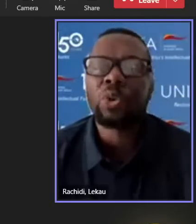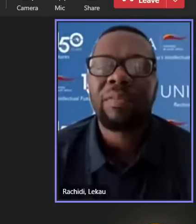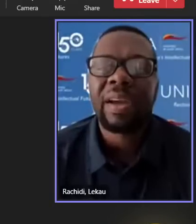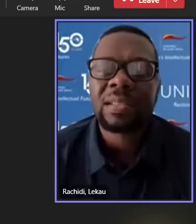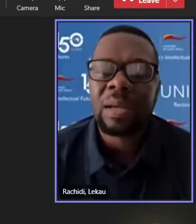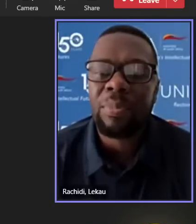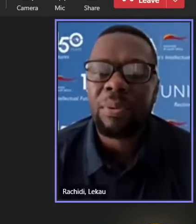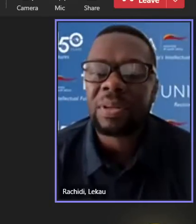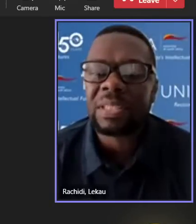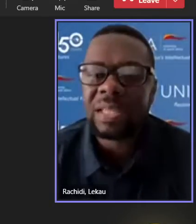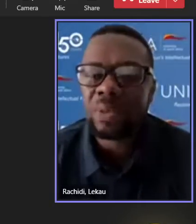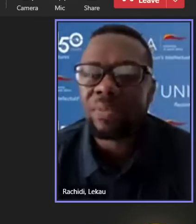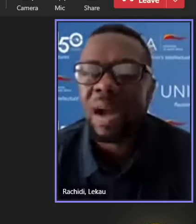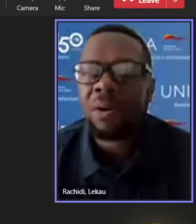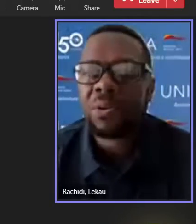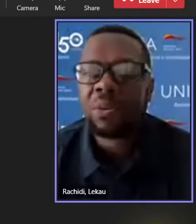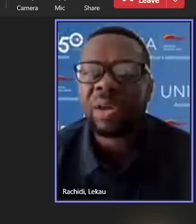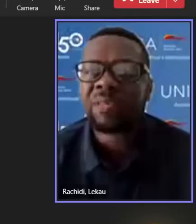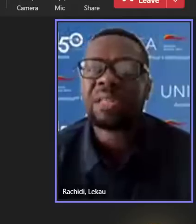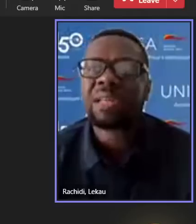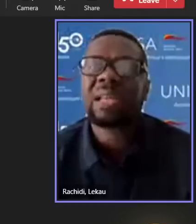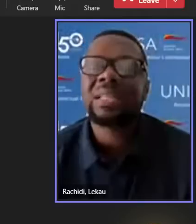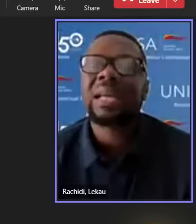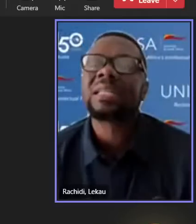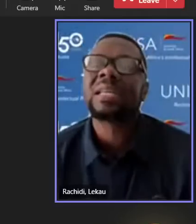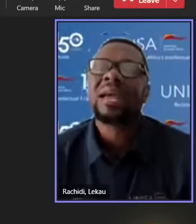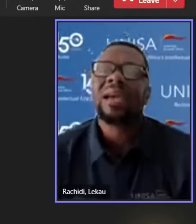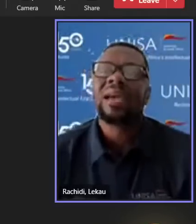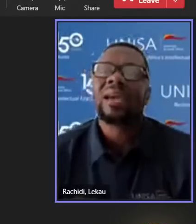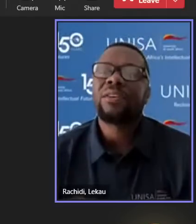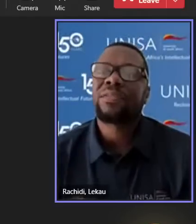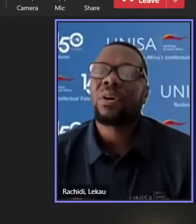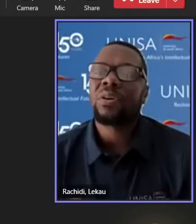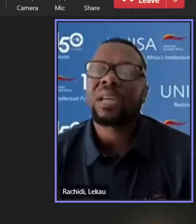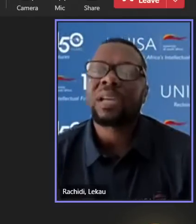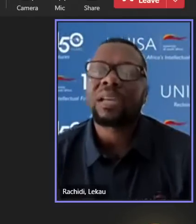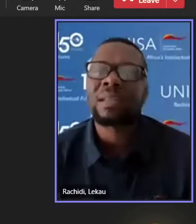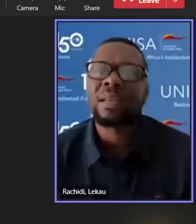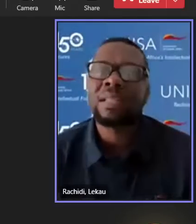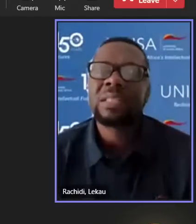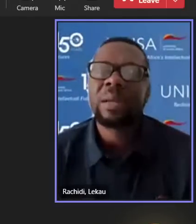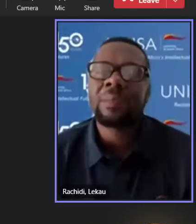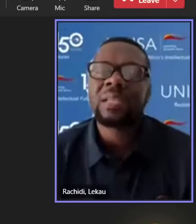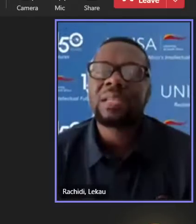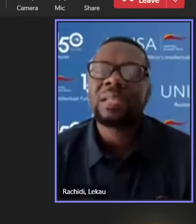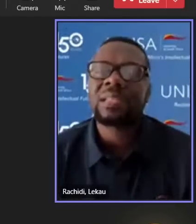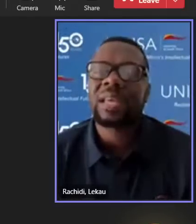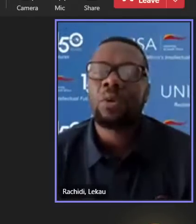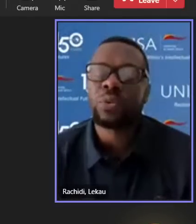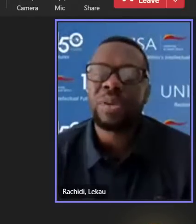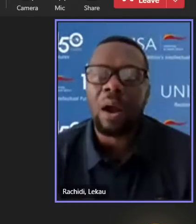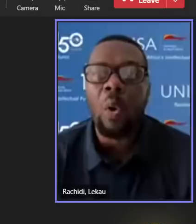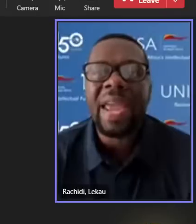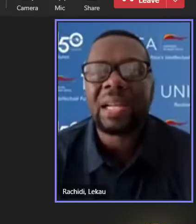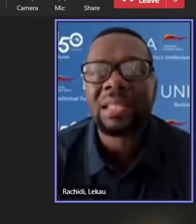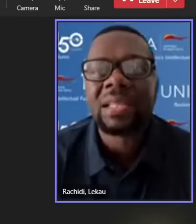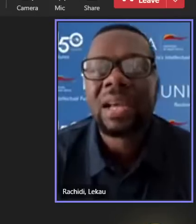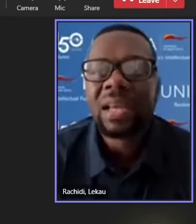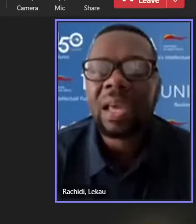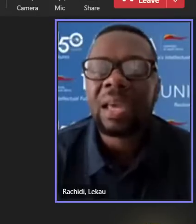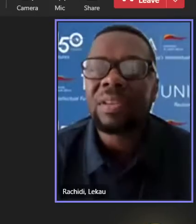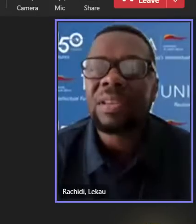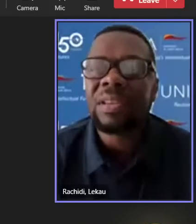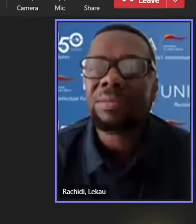able to provide support in terms of how you have indicated. And of course, disabilities can also be